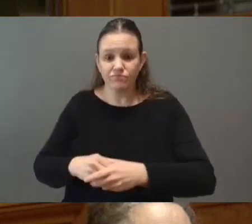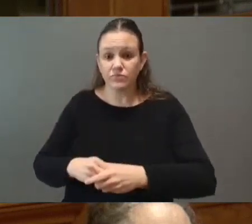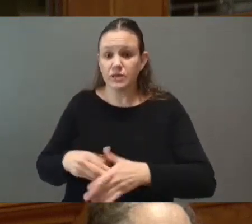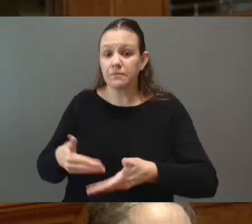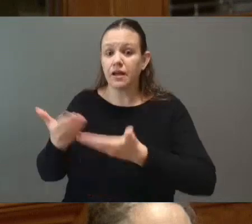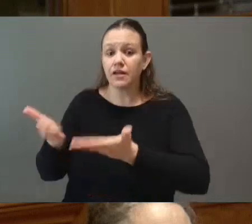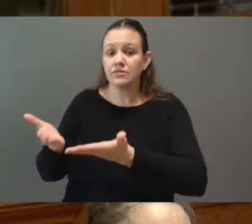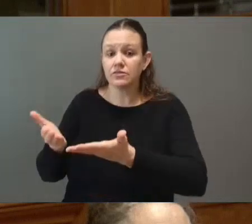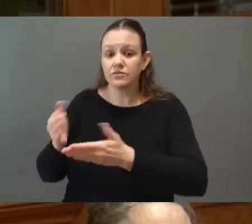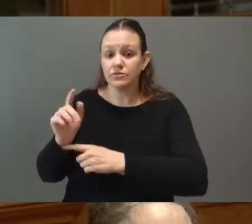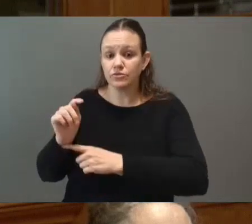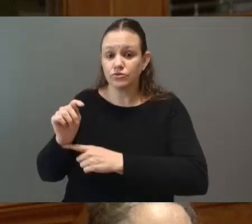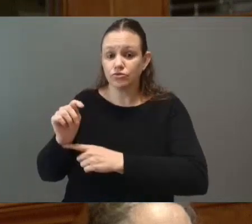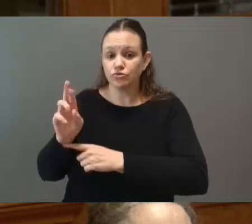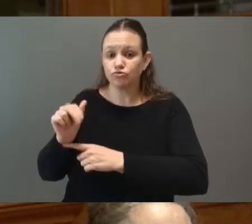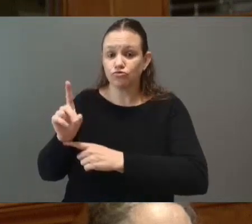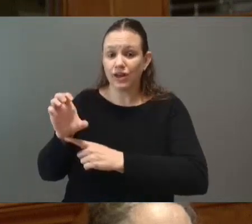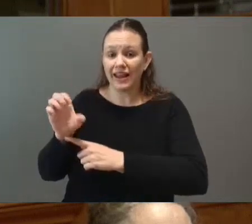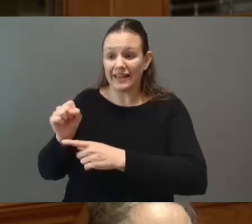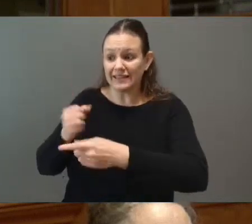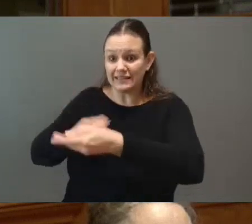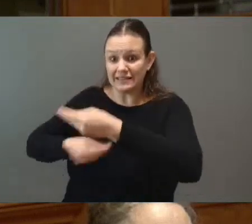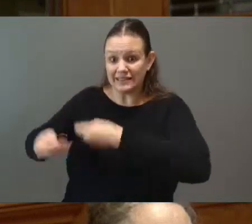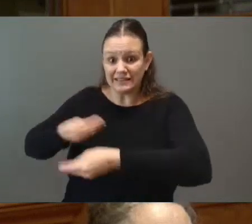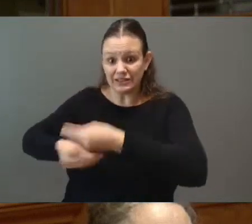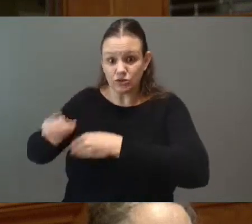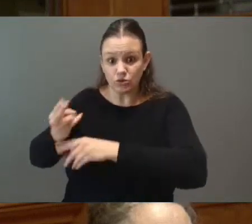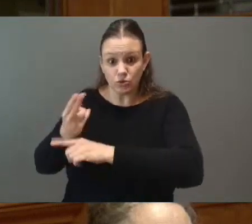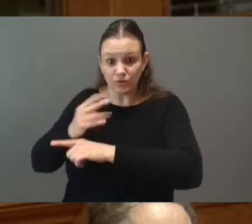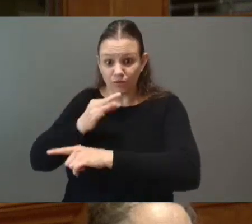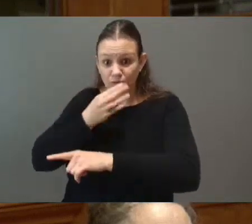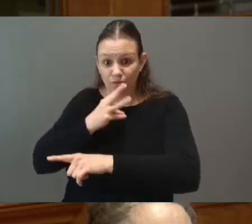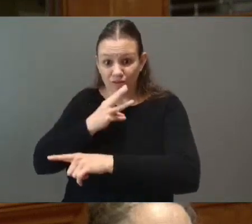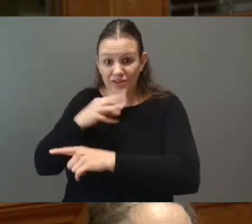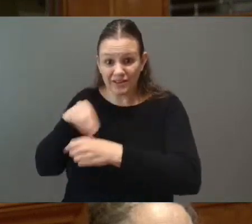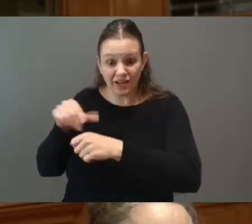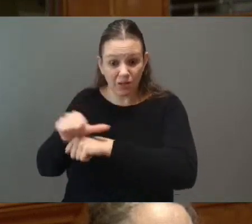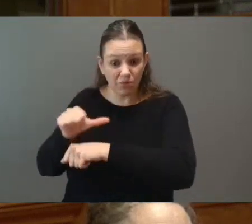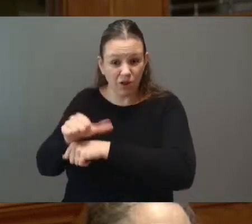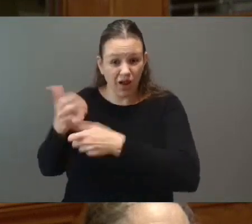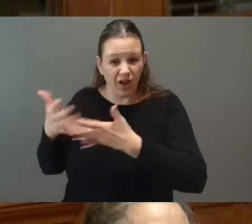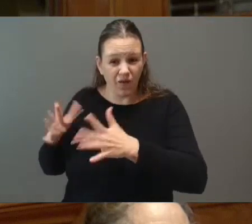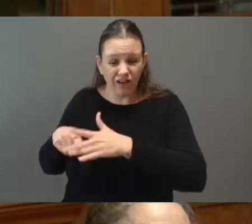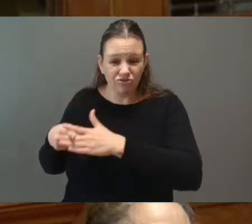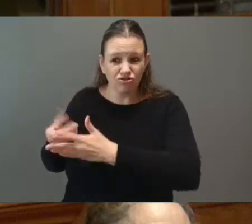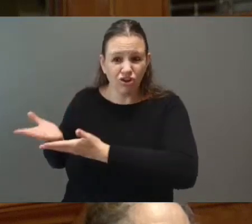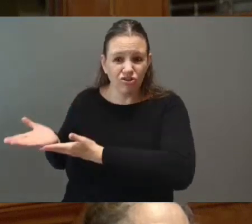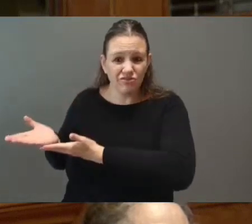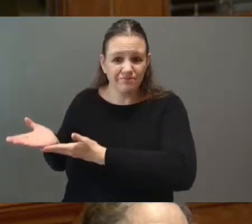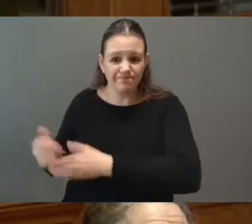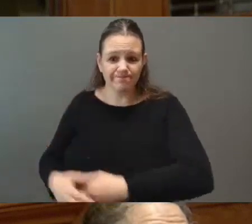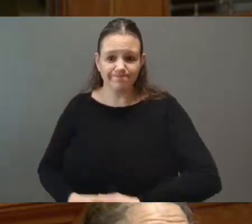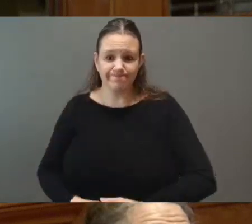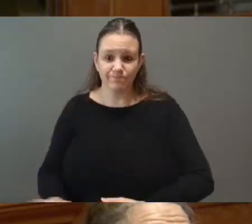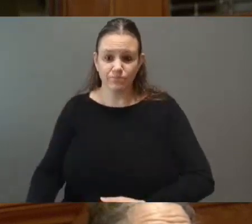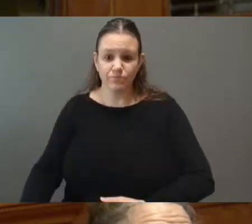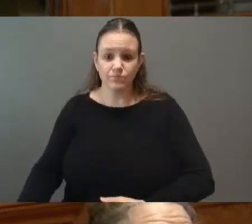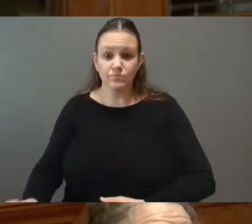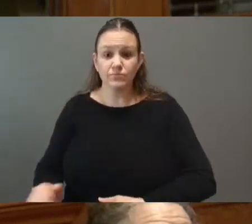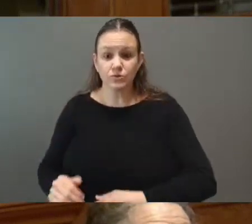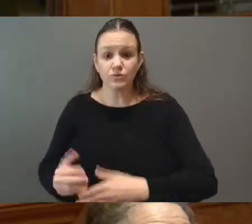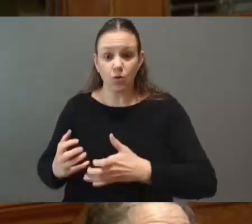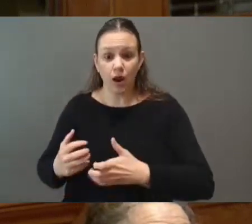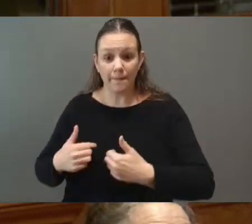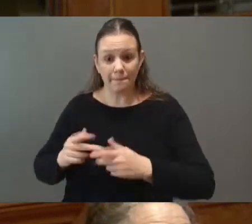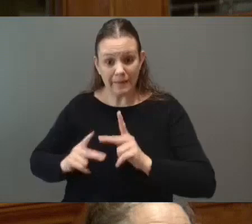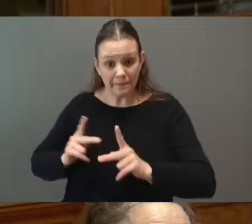the members are actually serious about affordability for people in BC, they should think really hard about what it